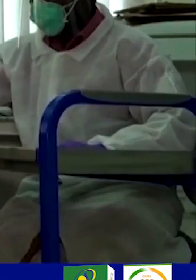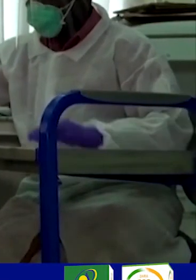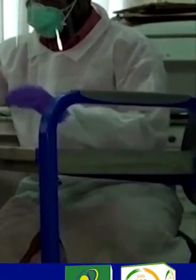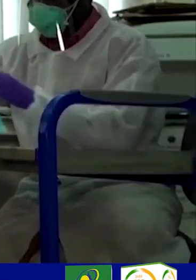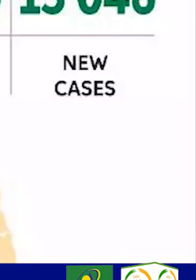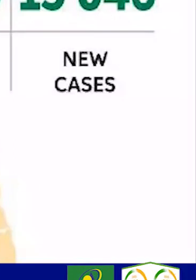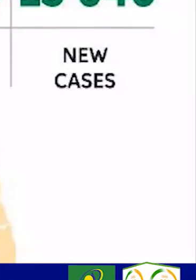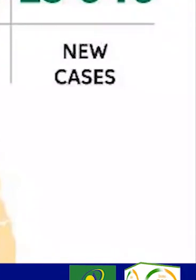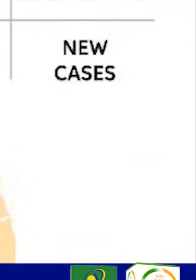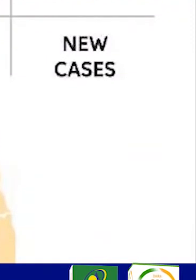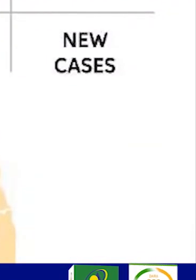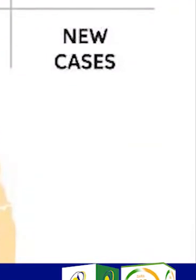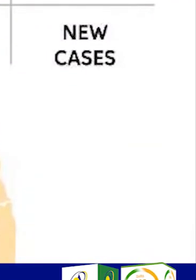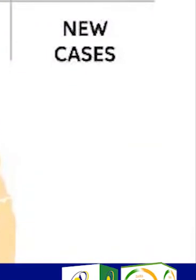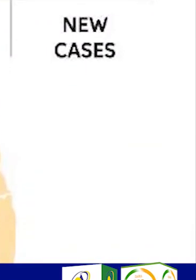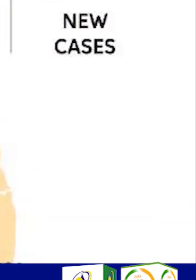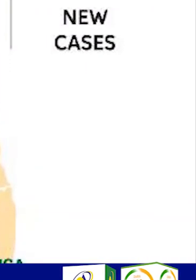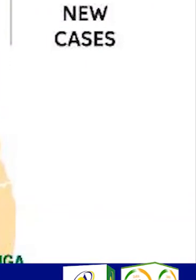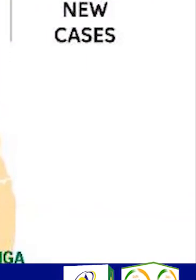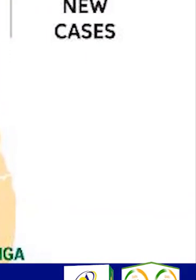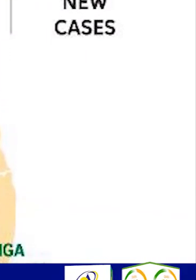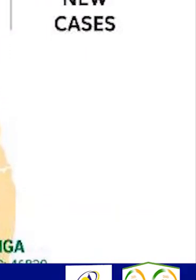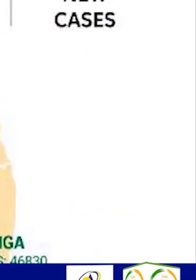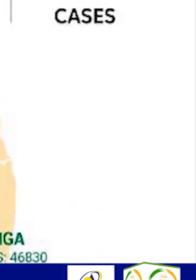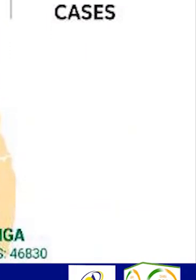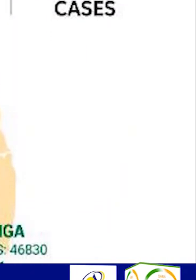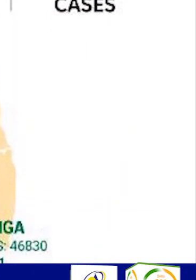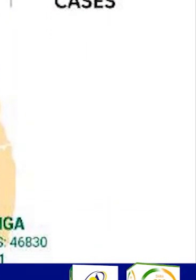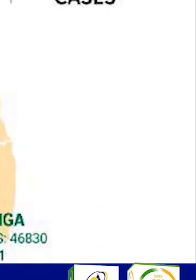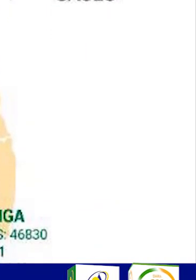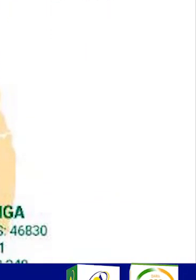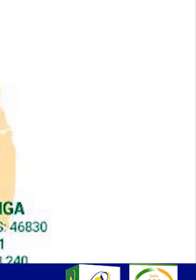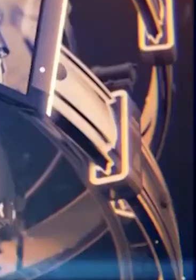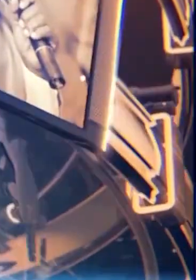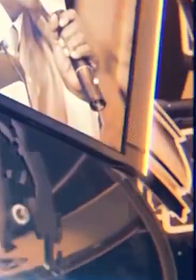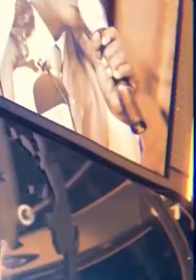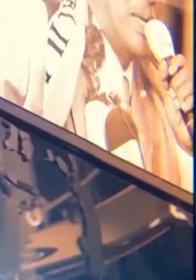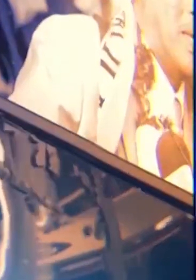its second wave of COVID-19, has 1.2 million confirmed COVID-19 cases.